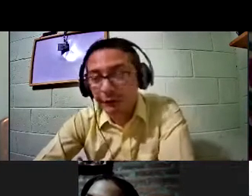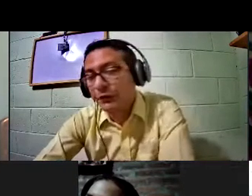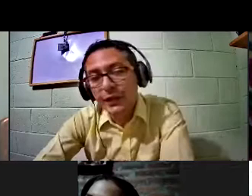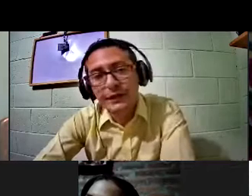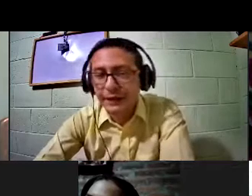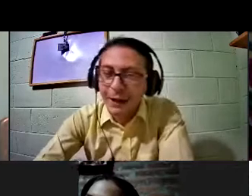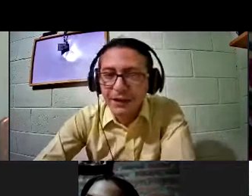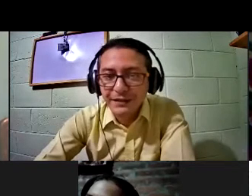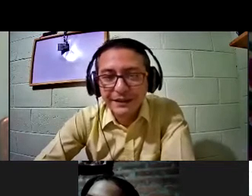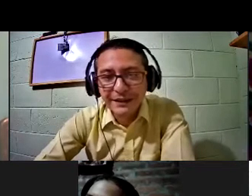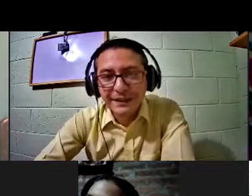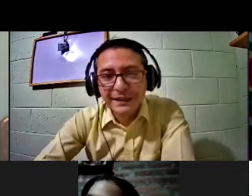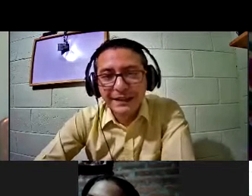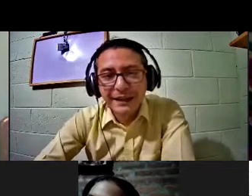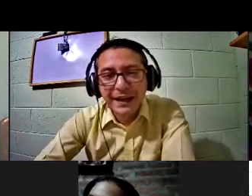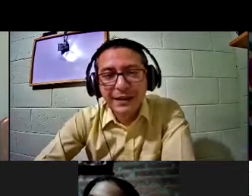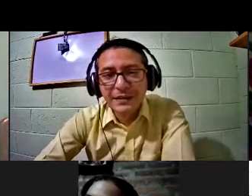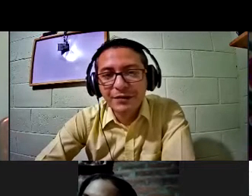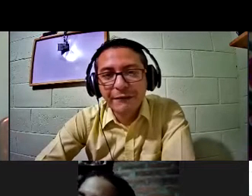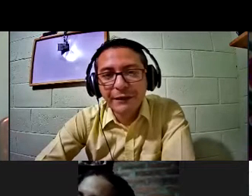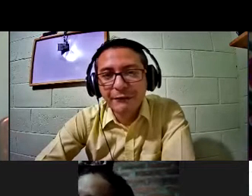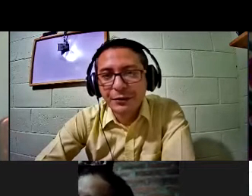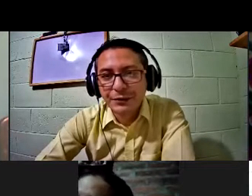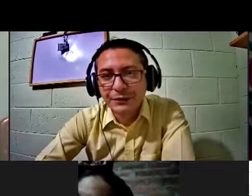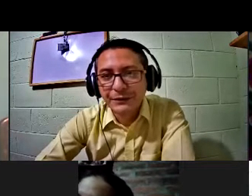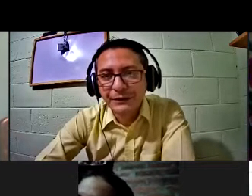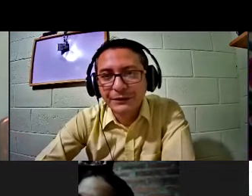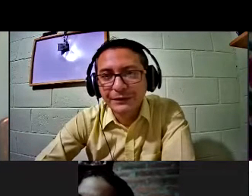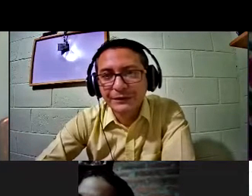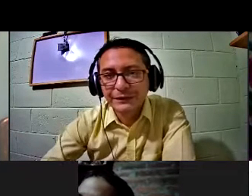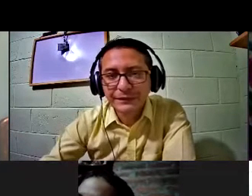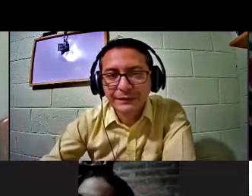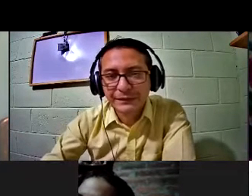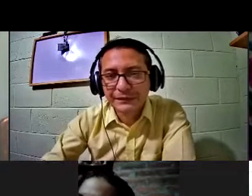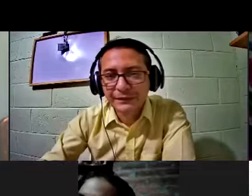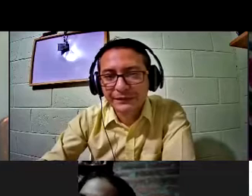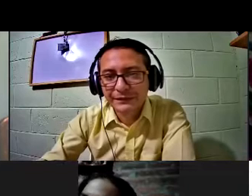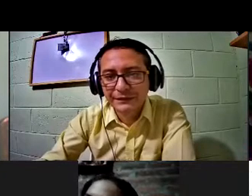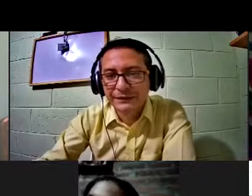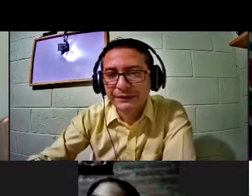question for today is, good. How was traffic for you?